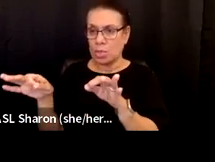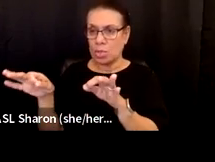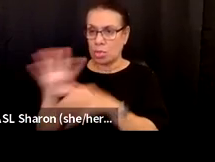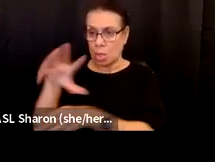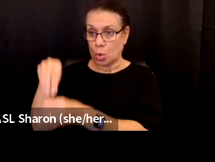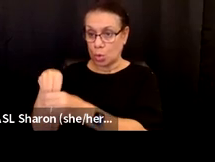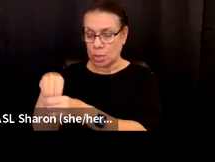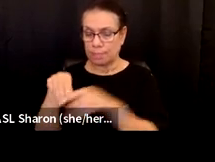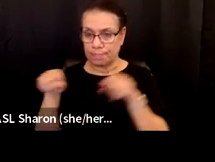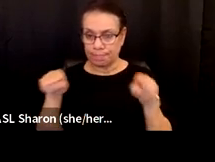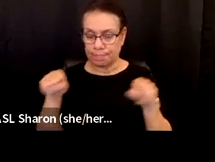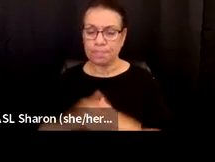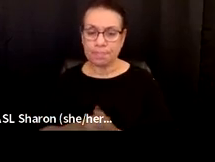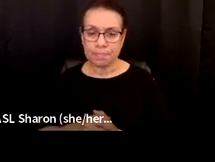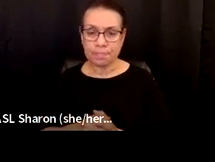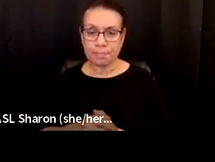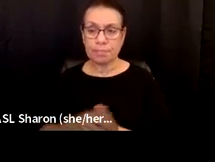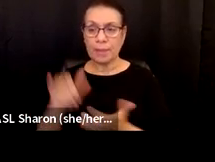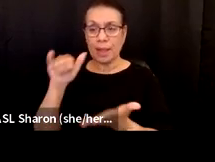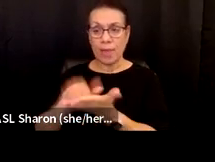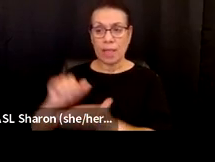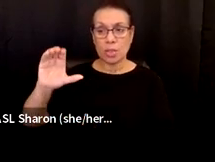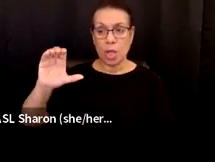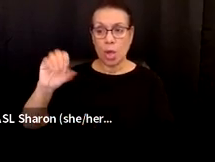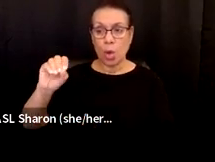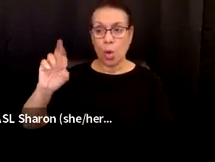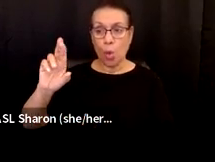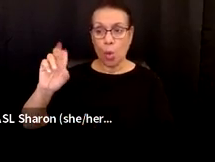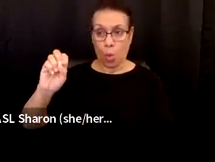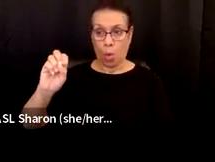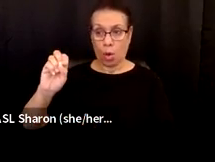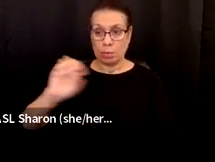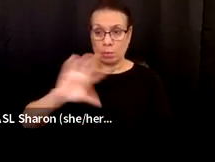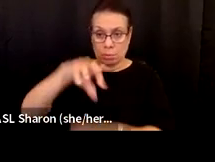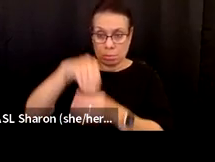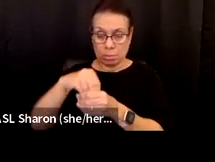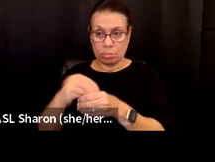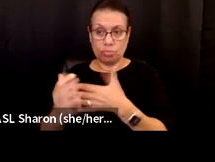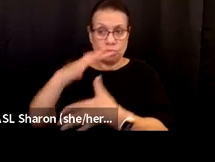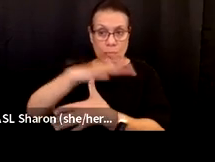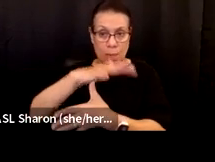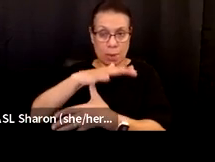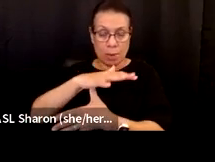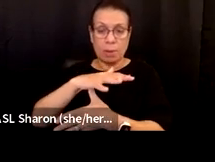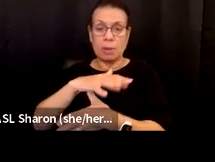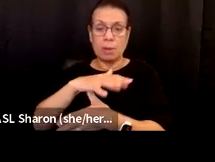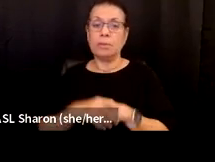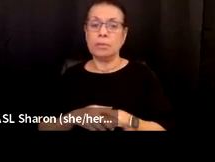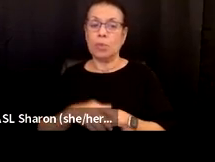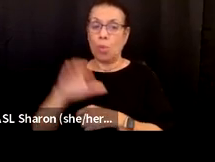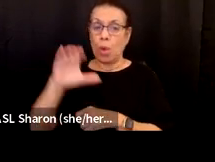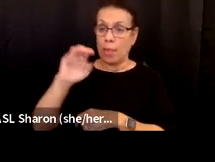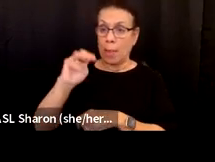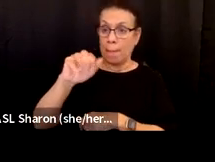and that while those those things are the core math core instructional inclusionary practices and native language instruction